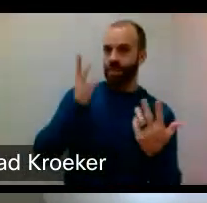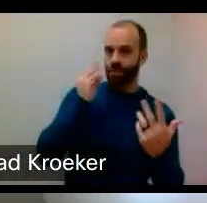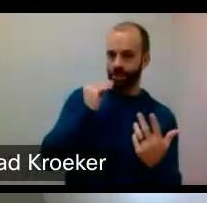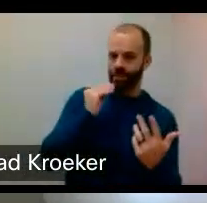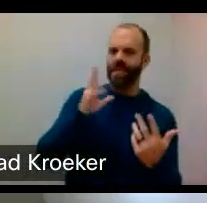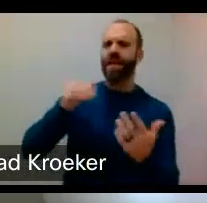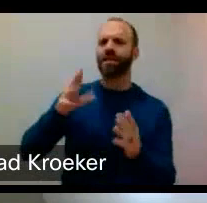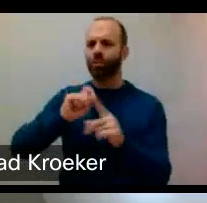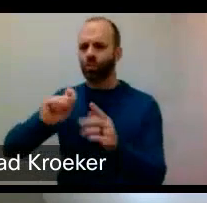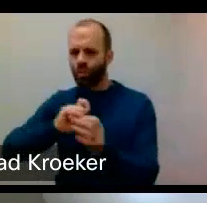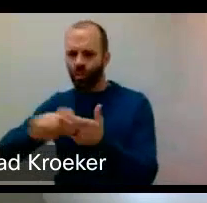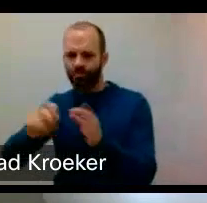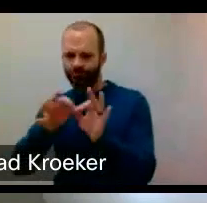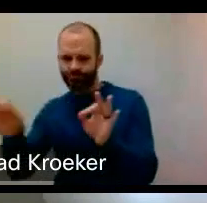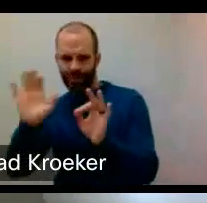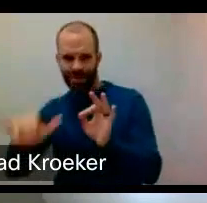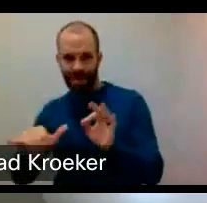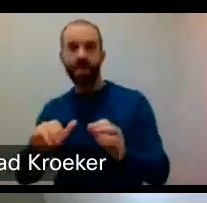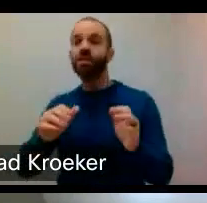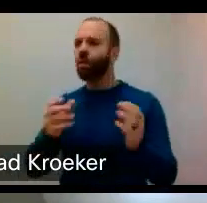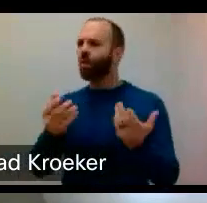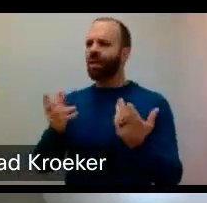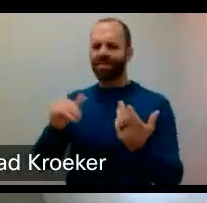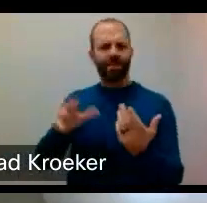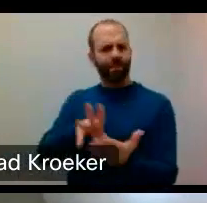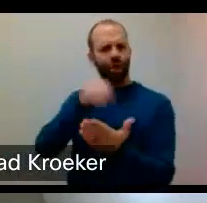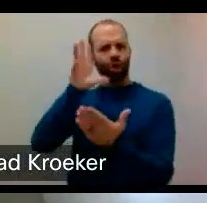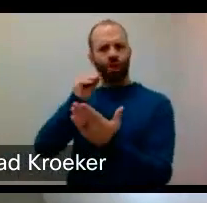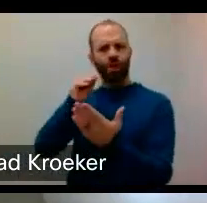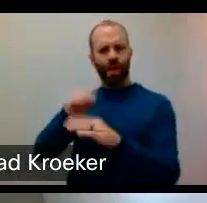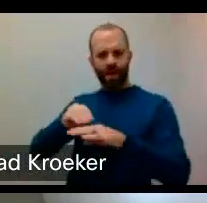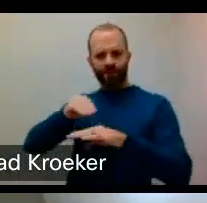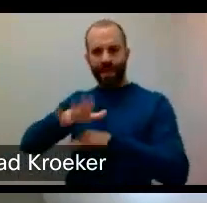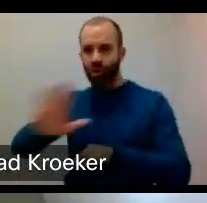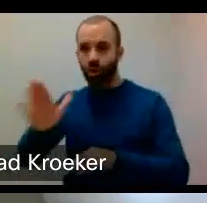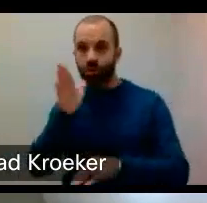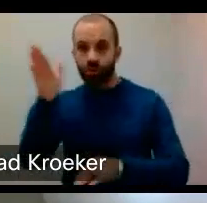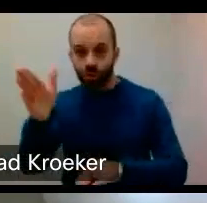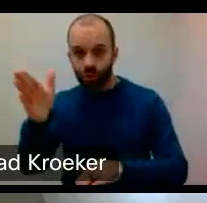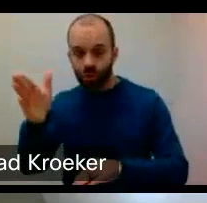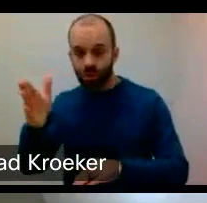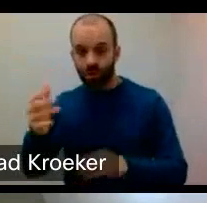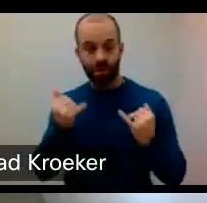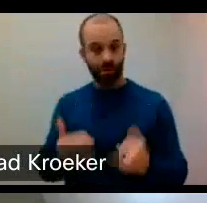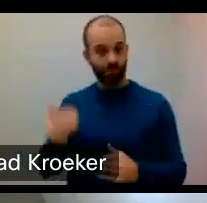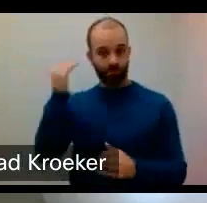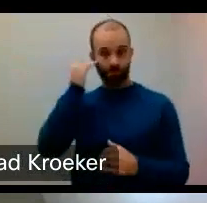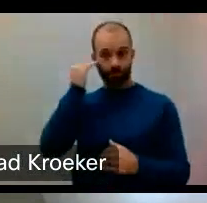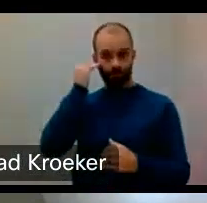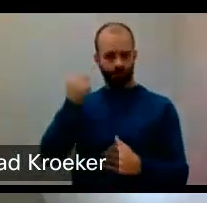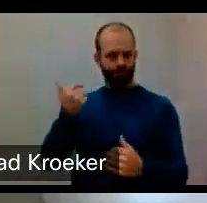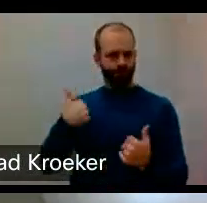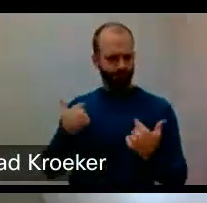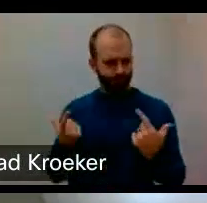So how does this affect your future? Whatever learning has happened, whatever you now know, or whatever you now